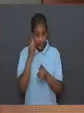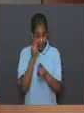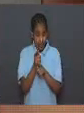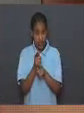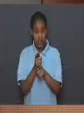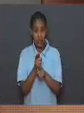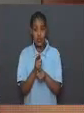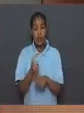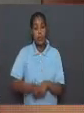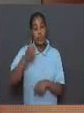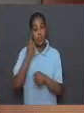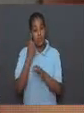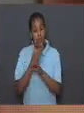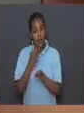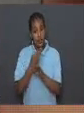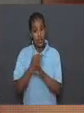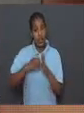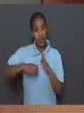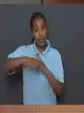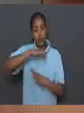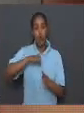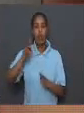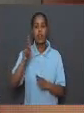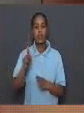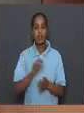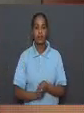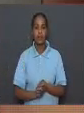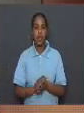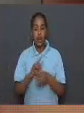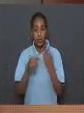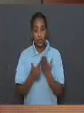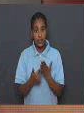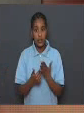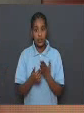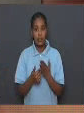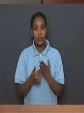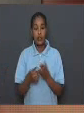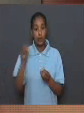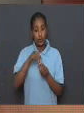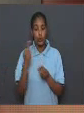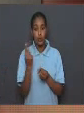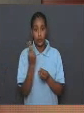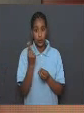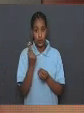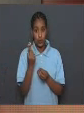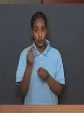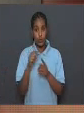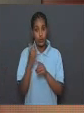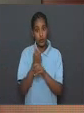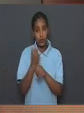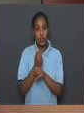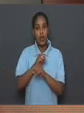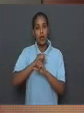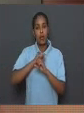main function of electroplating. However, it can also be used to create a barrier